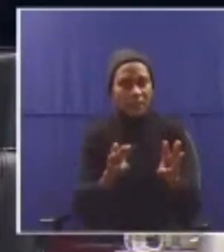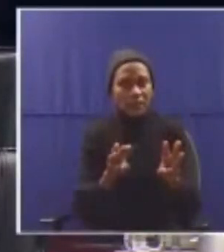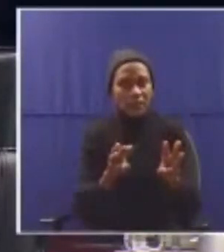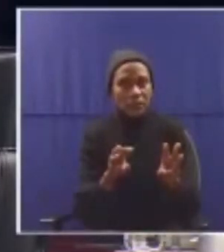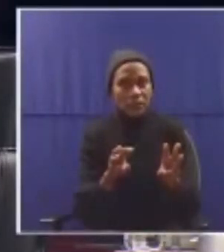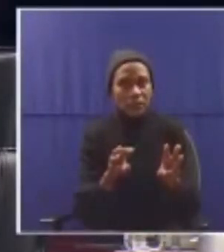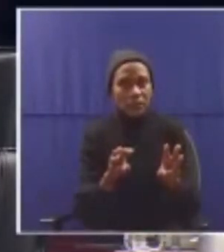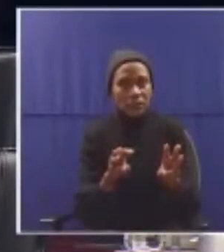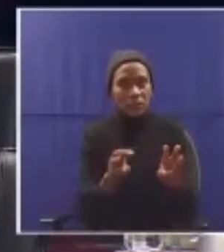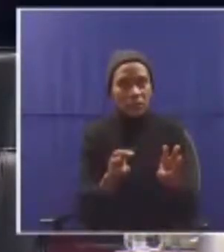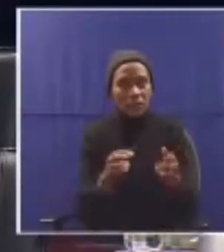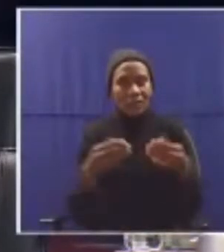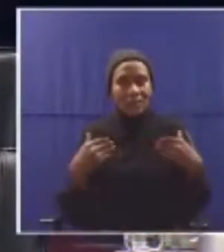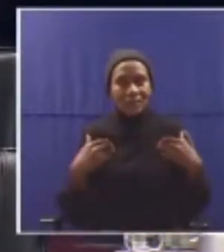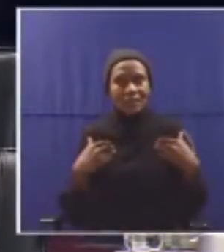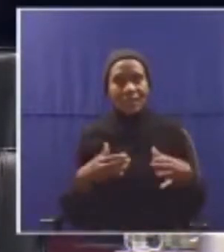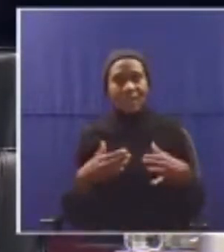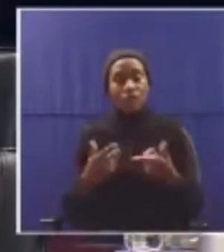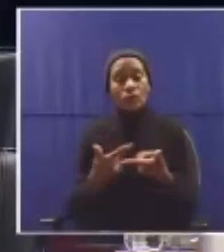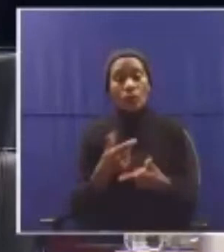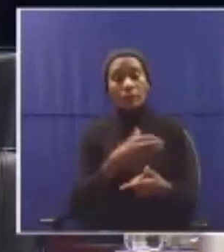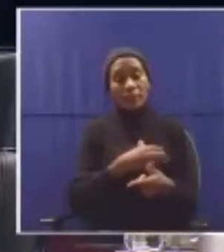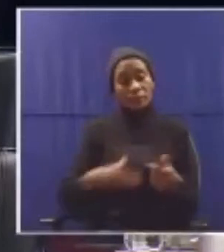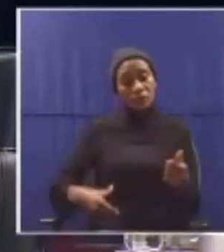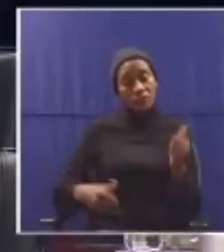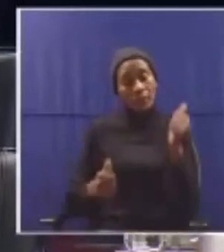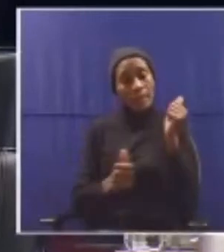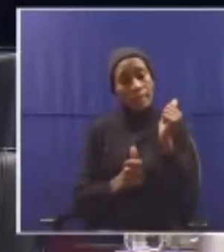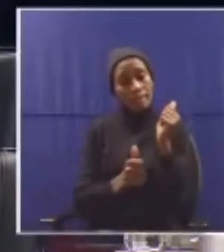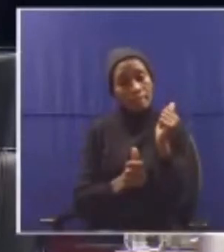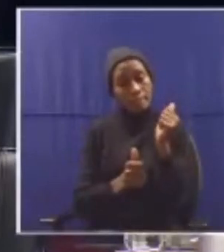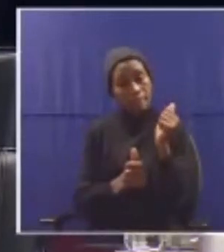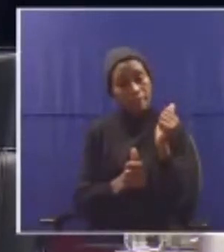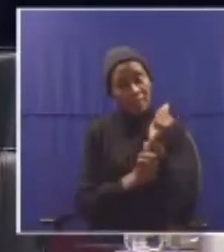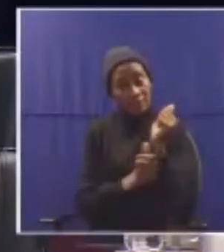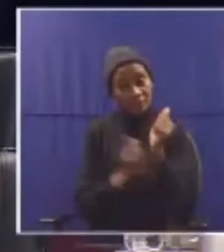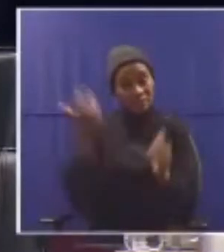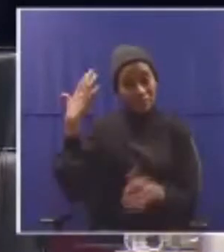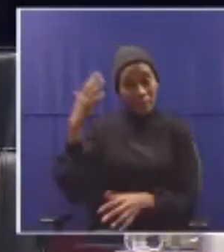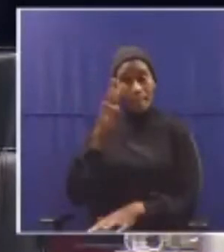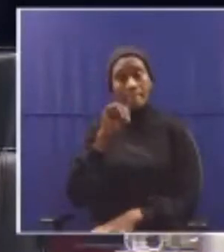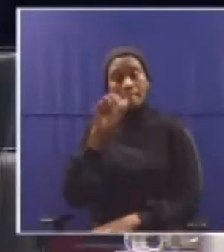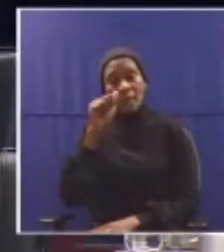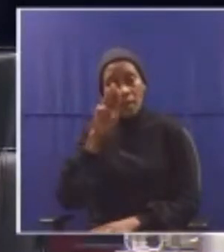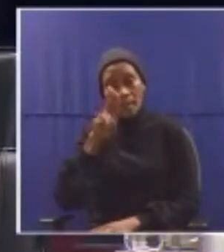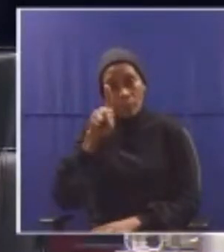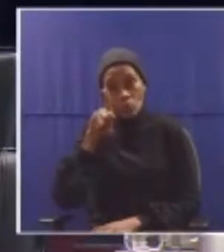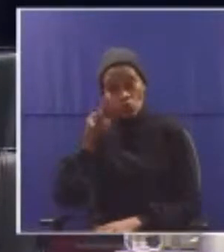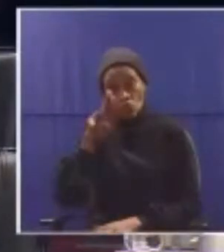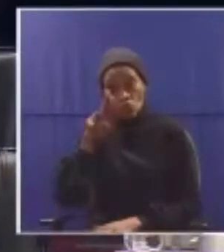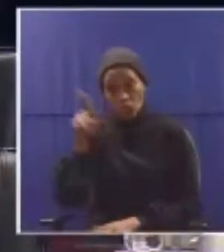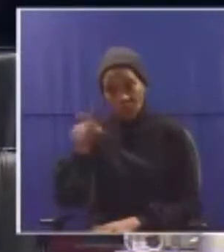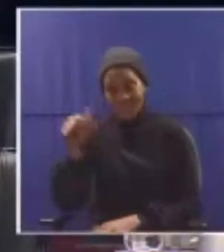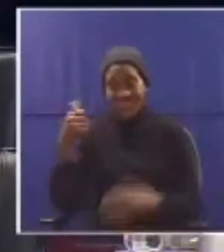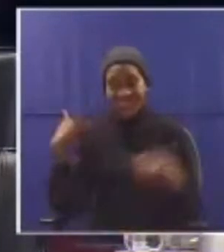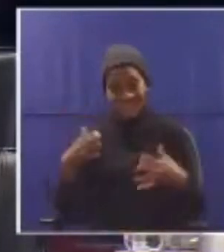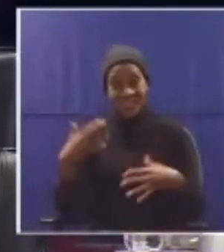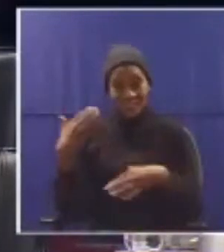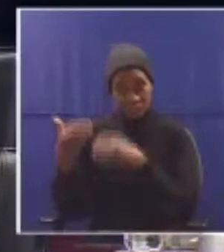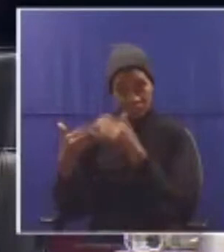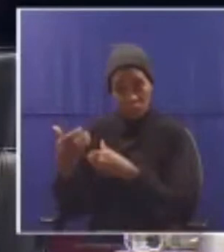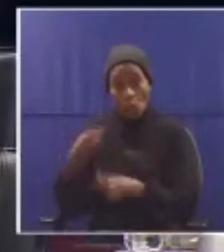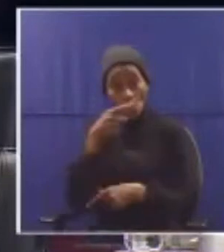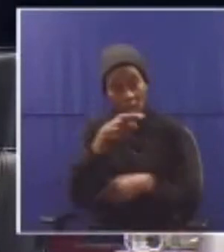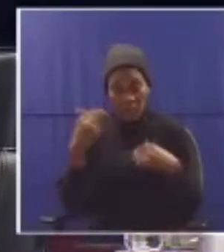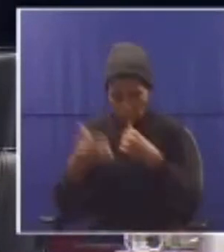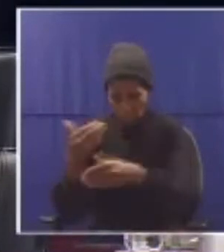undertaken by the then former President, David Mabuza, can the President assure this House that our government will continue to ensure that